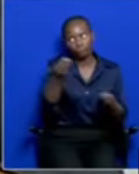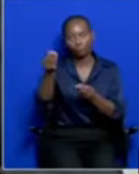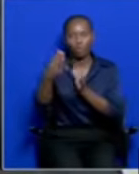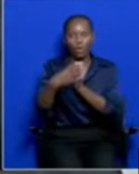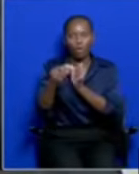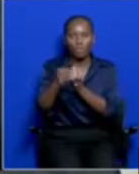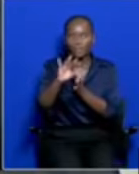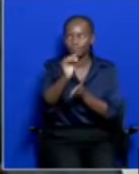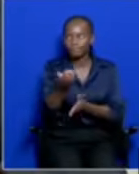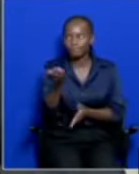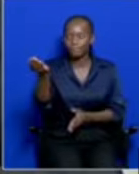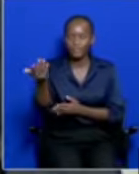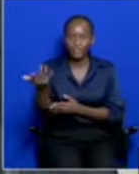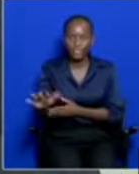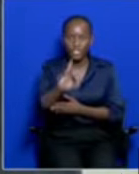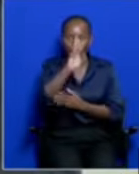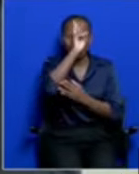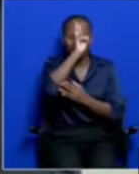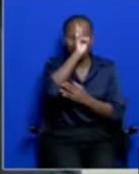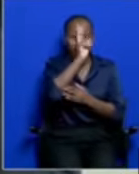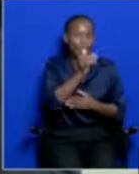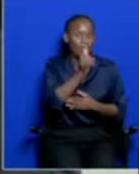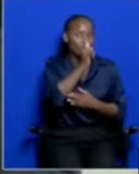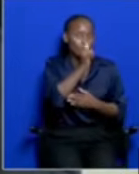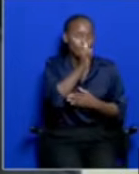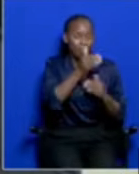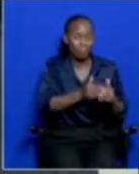criminally runs for a long time. There is a serial